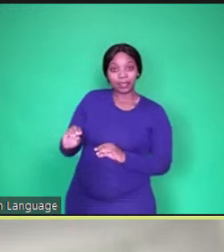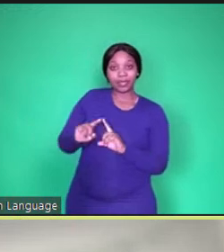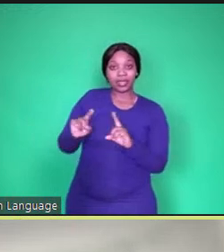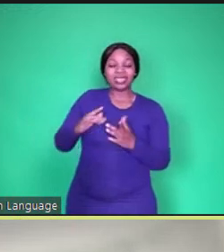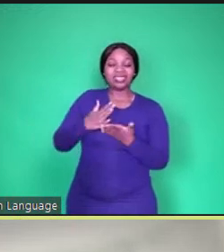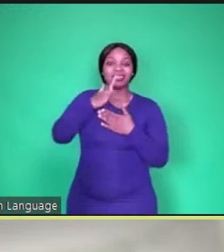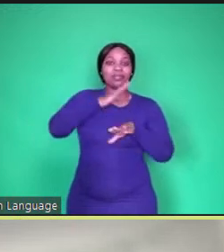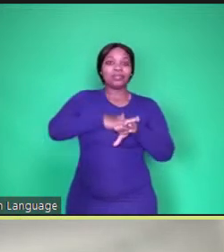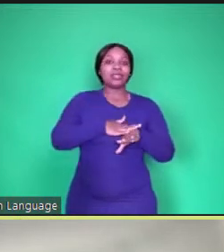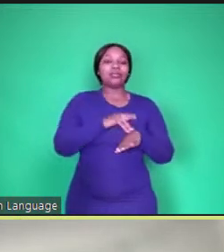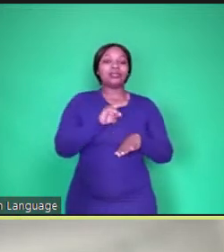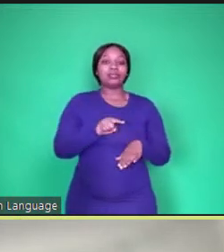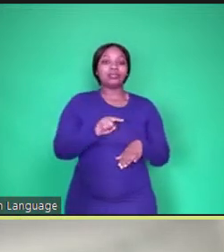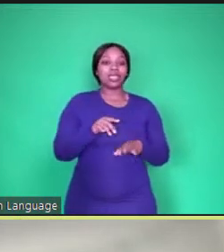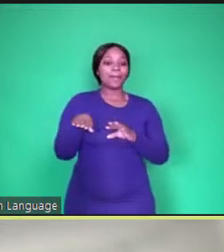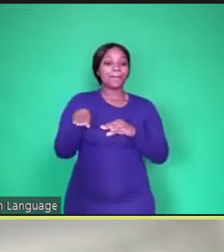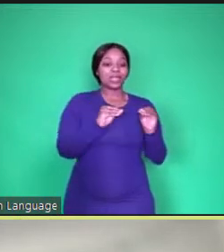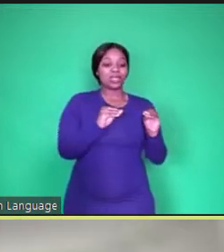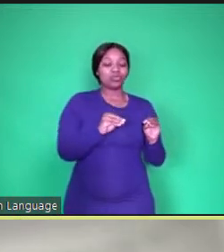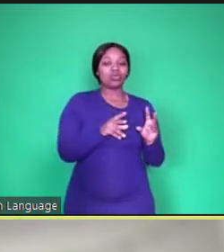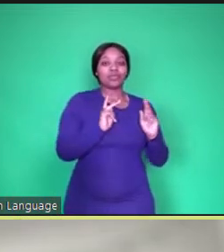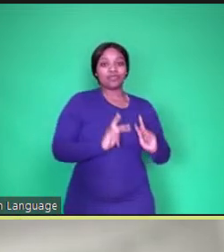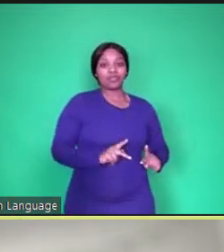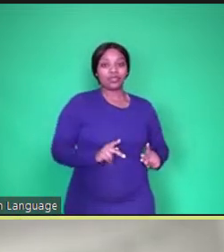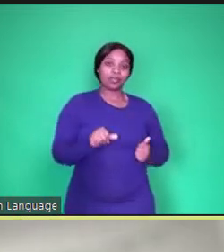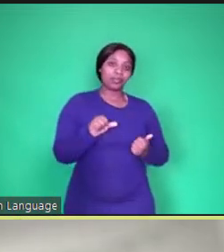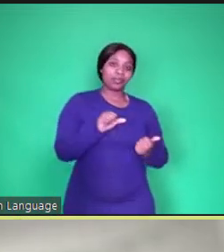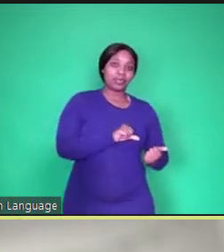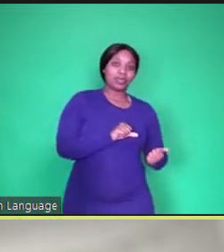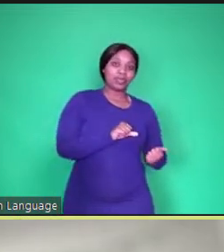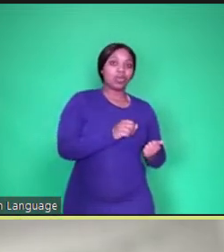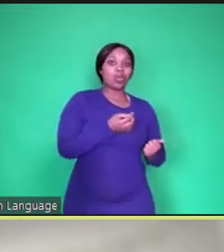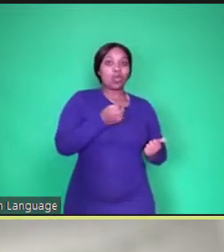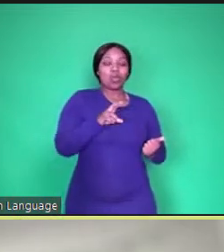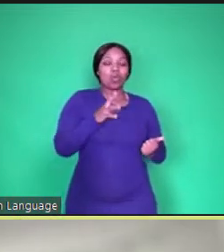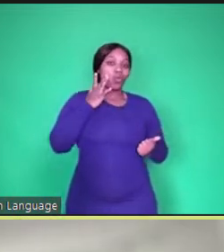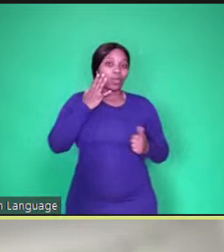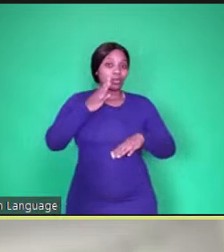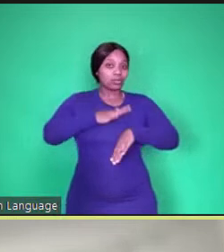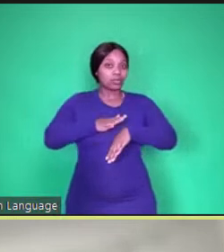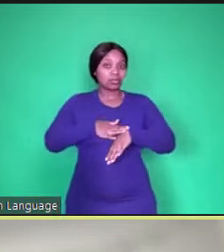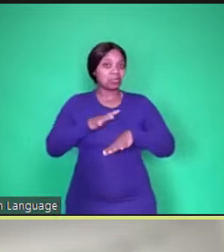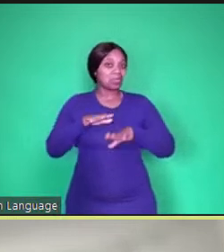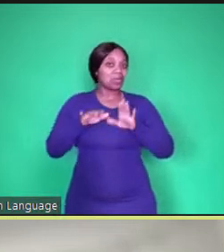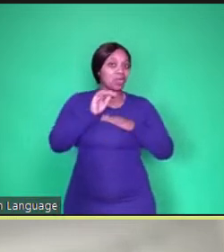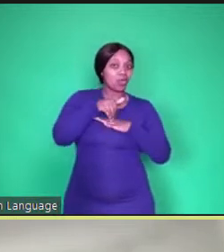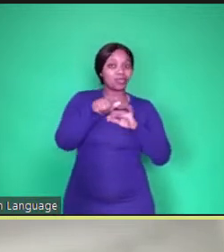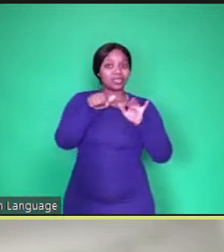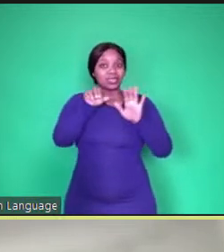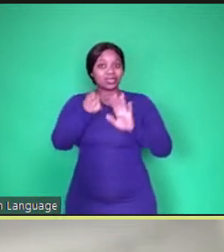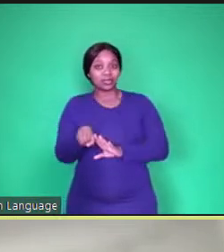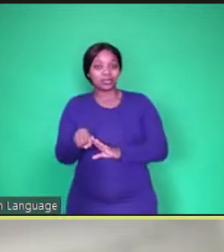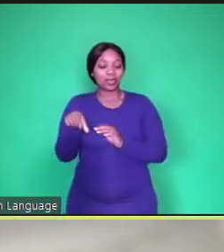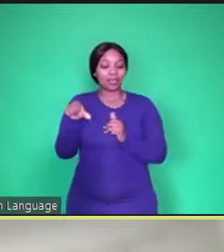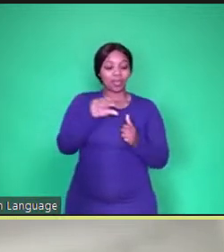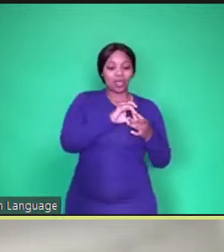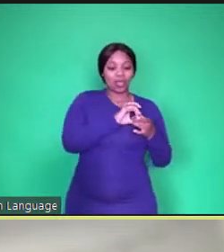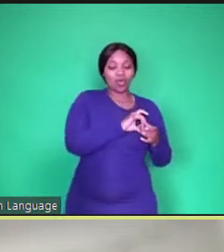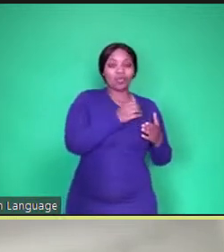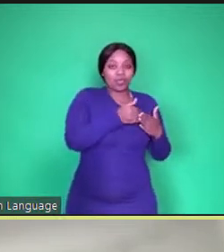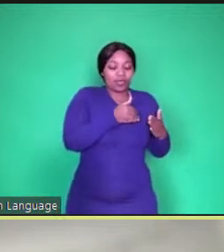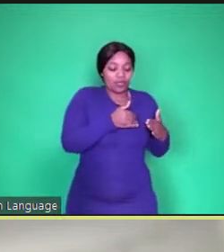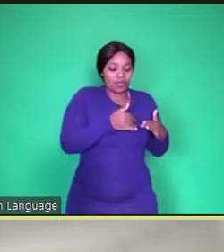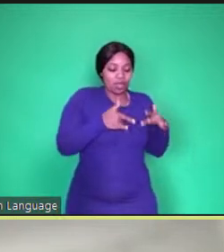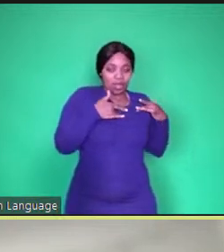sometimes moving physically back or retiring back to their place of former residence in the